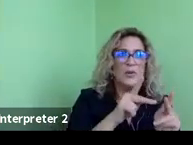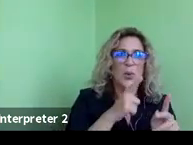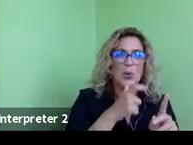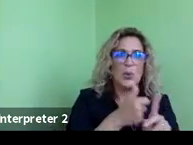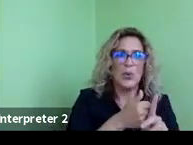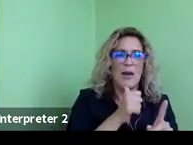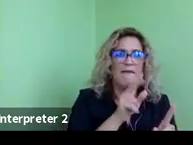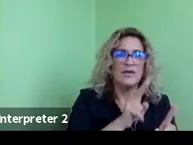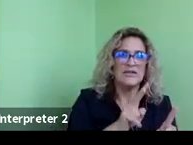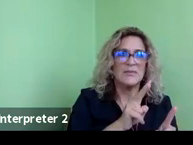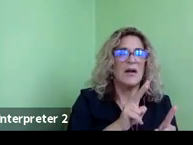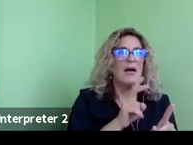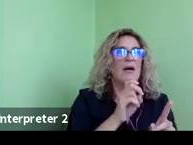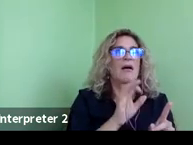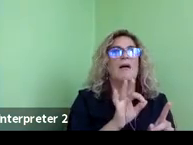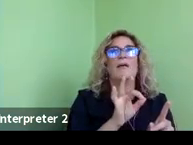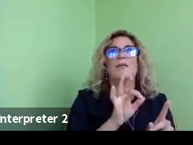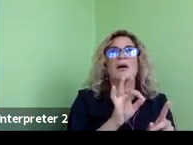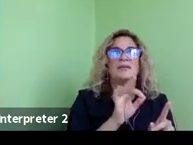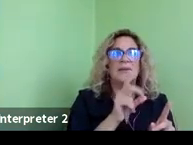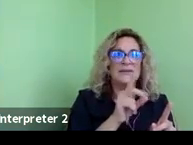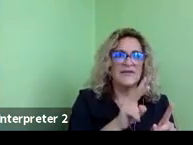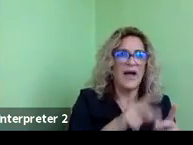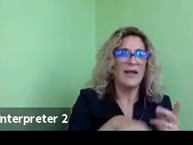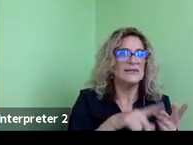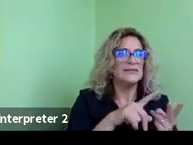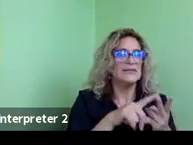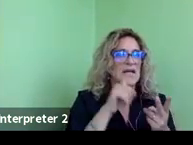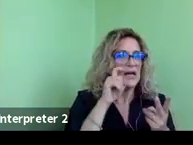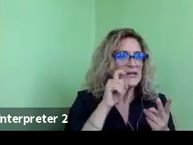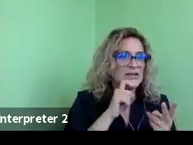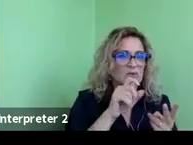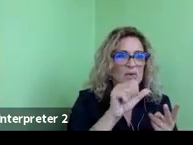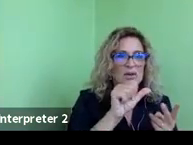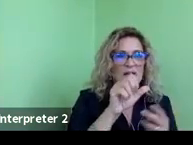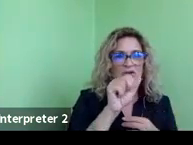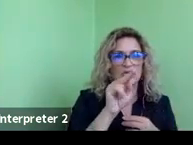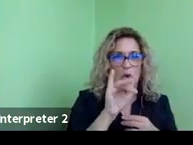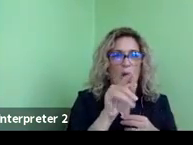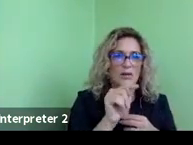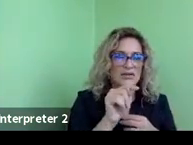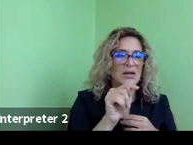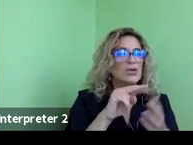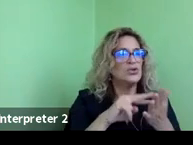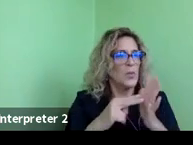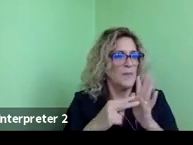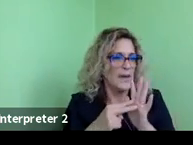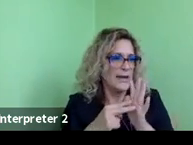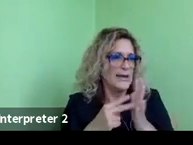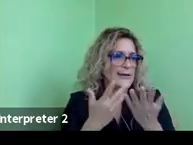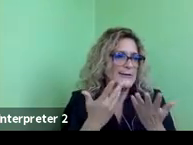think it's a really intriguing question. I think, talking with the coalition specifically